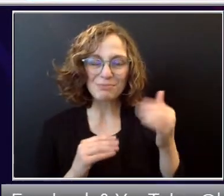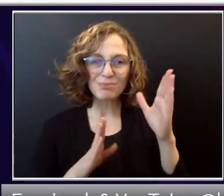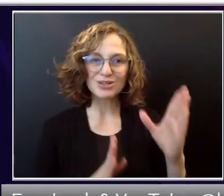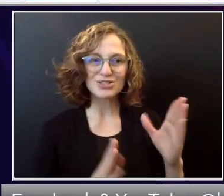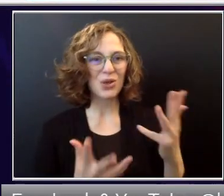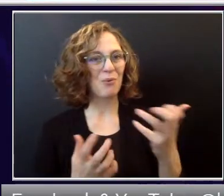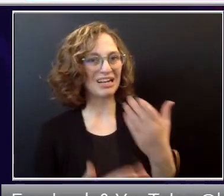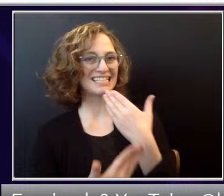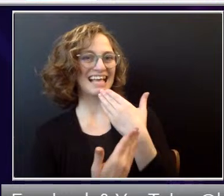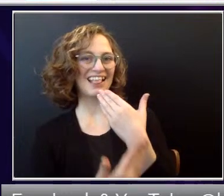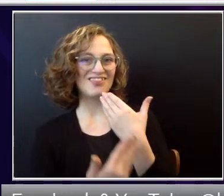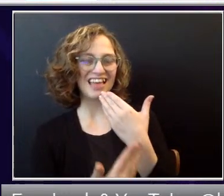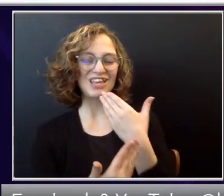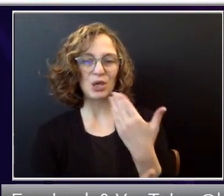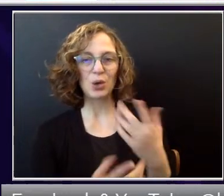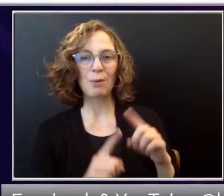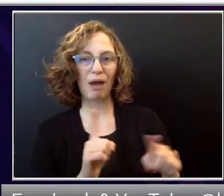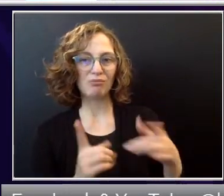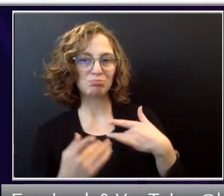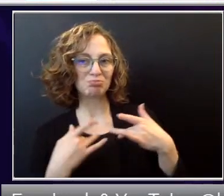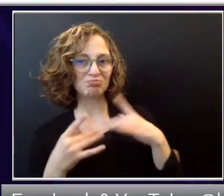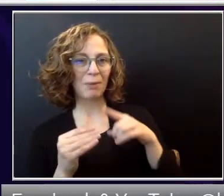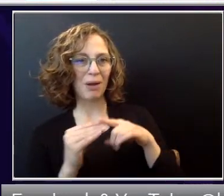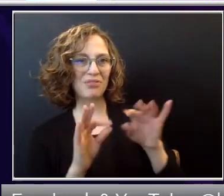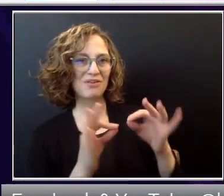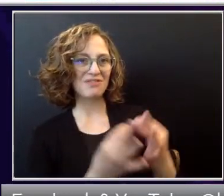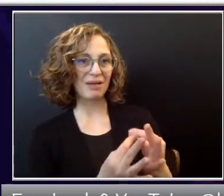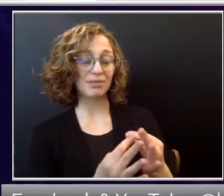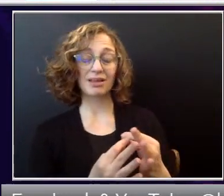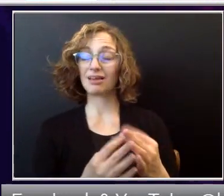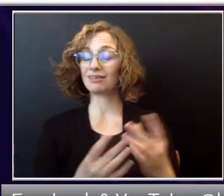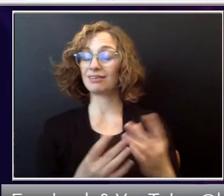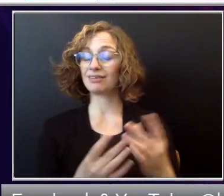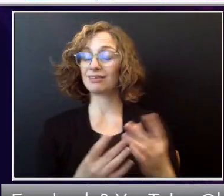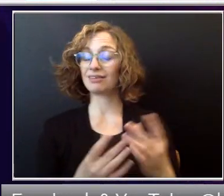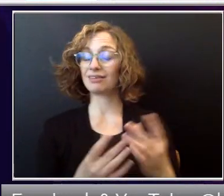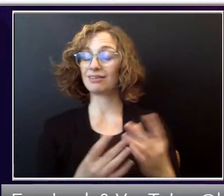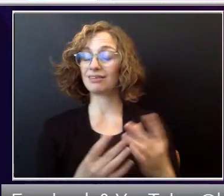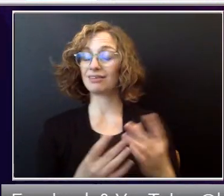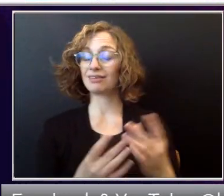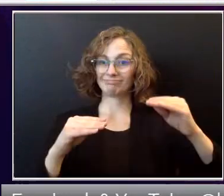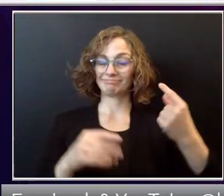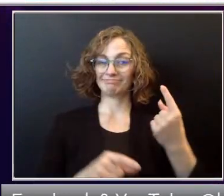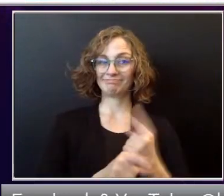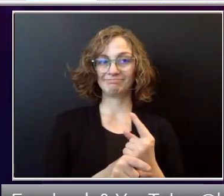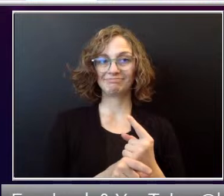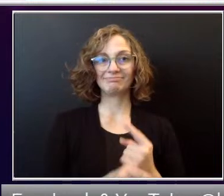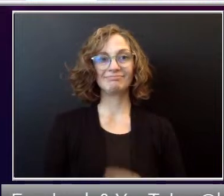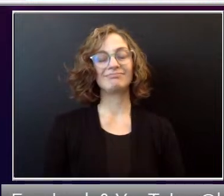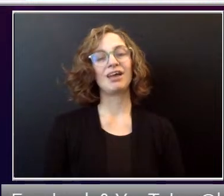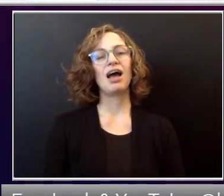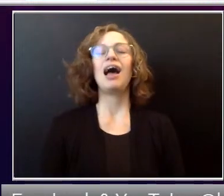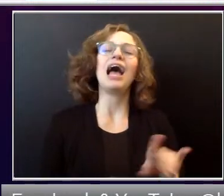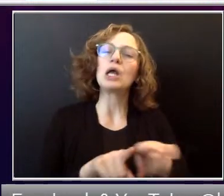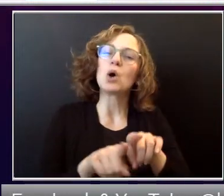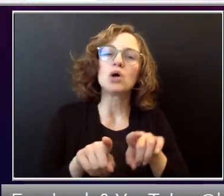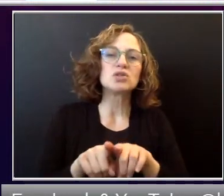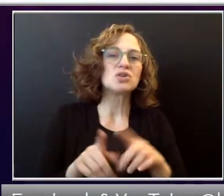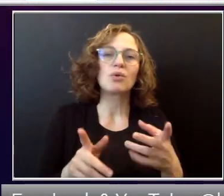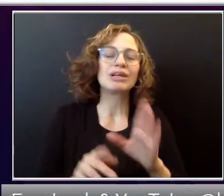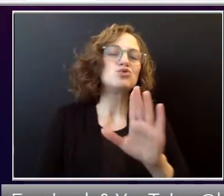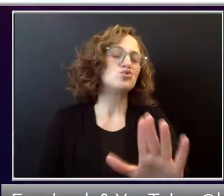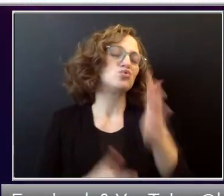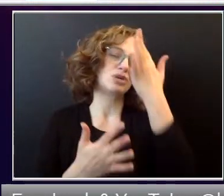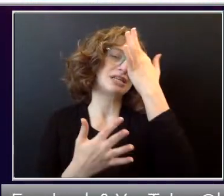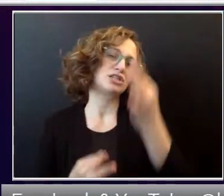Danter and Jan, you're nodding your heads. Yeah, there's no wrong answer there. Yeah. It's whatever you feel most comfortable with.